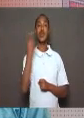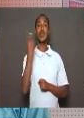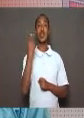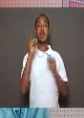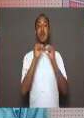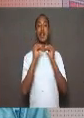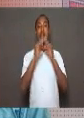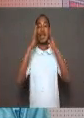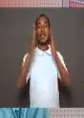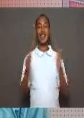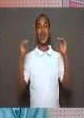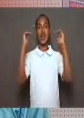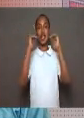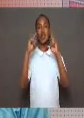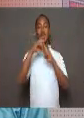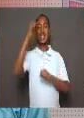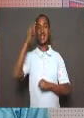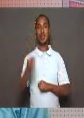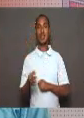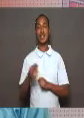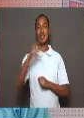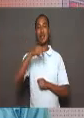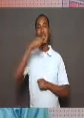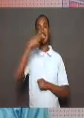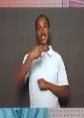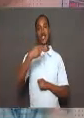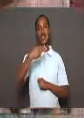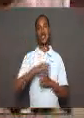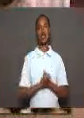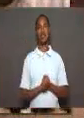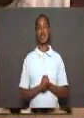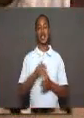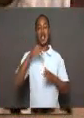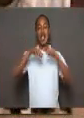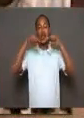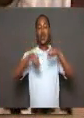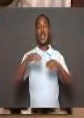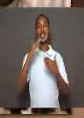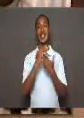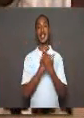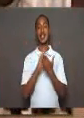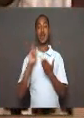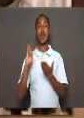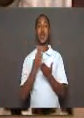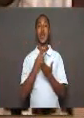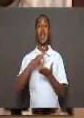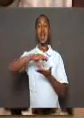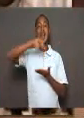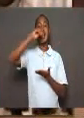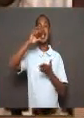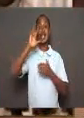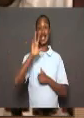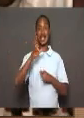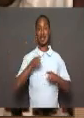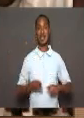used mathematical equations to determine the pH. In today's lesson, we will learn